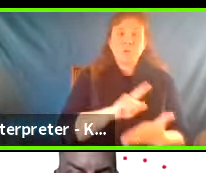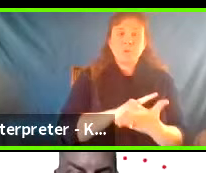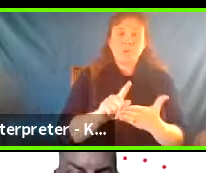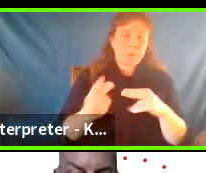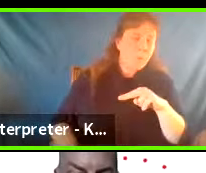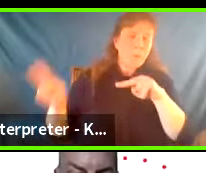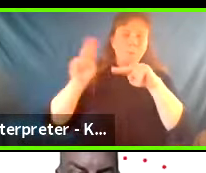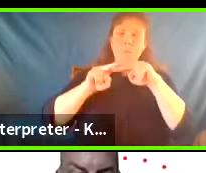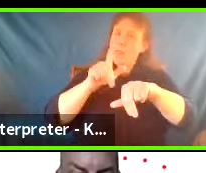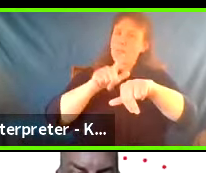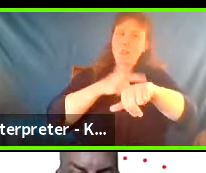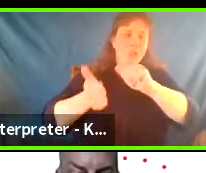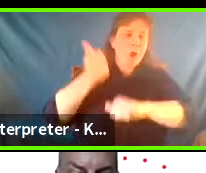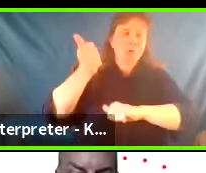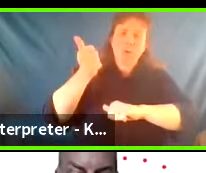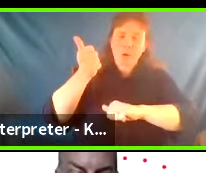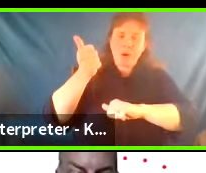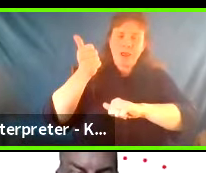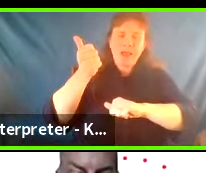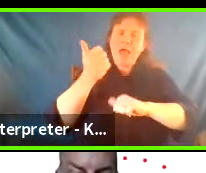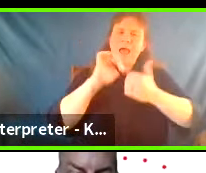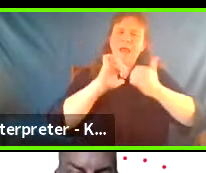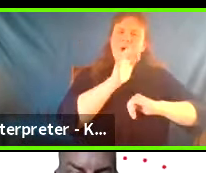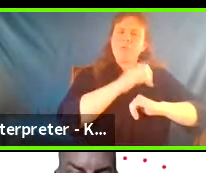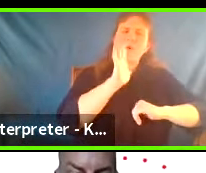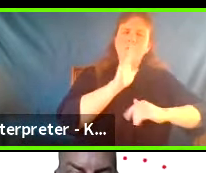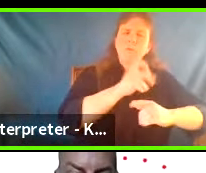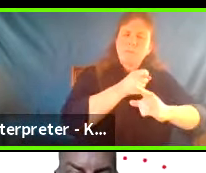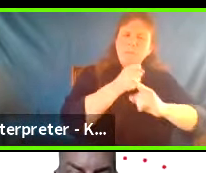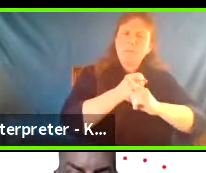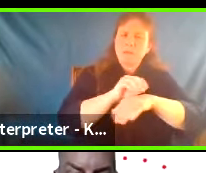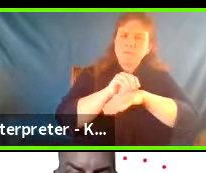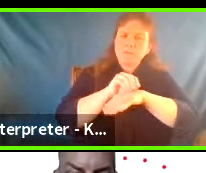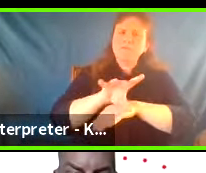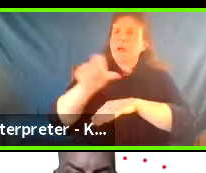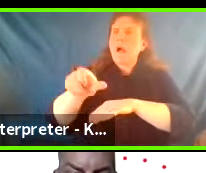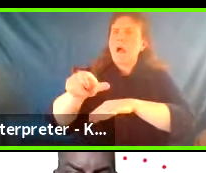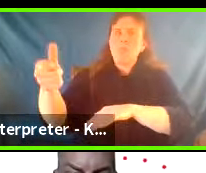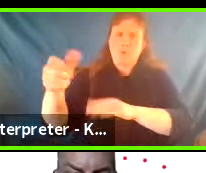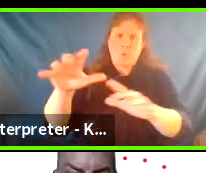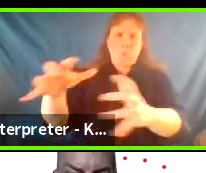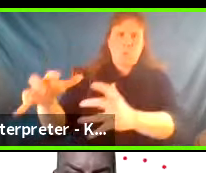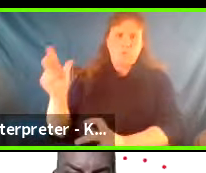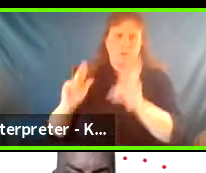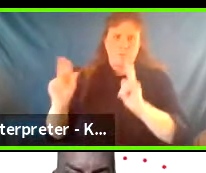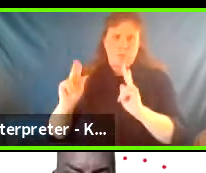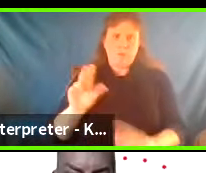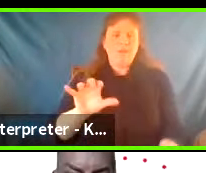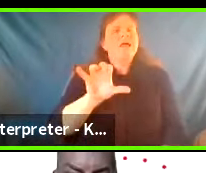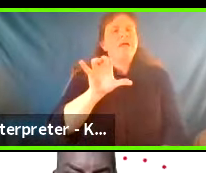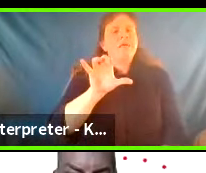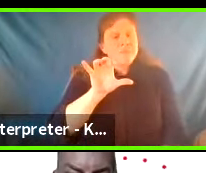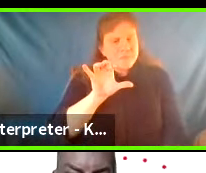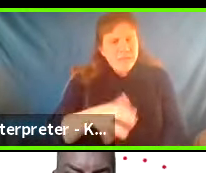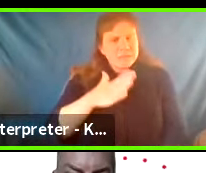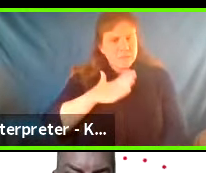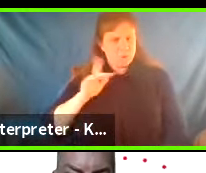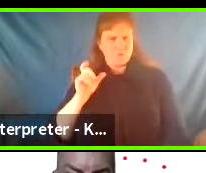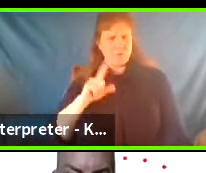and what the implications of that are. And so that's just what I want to understand, is how folks are thinking about that.